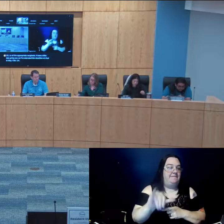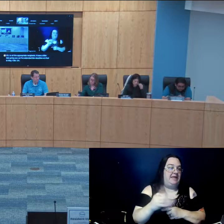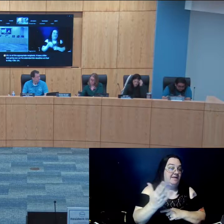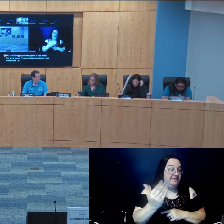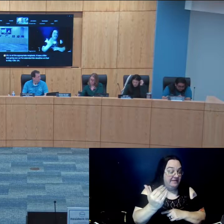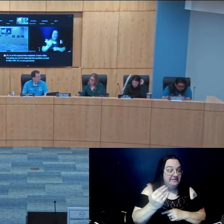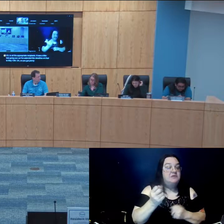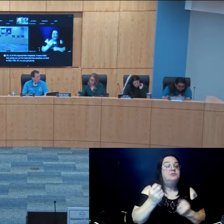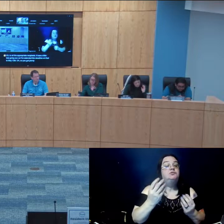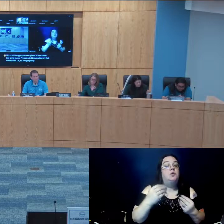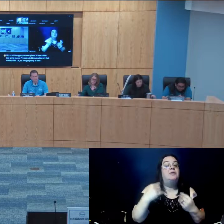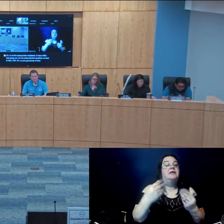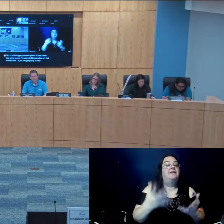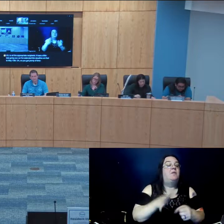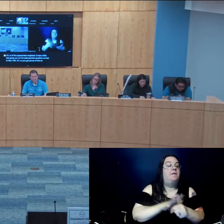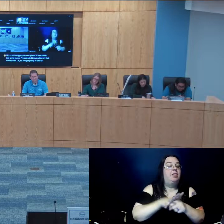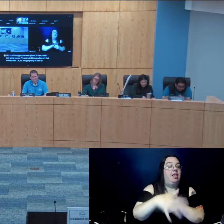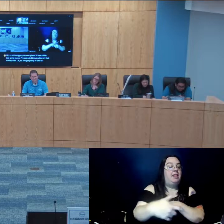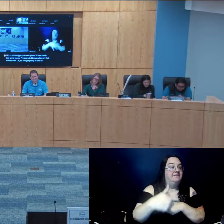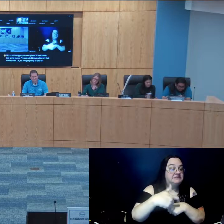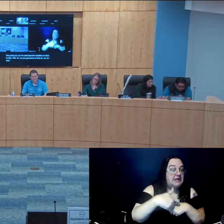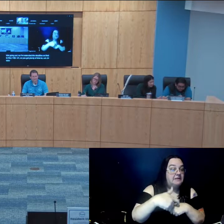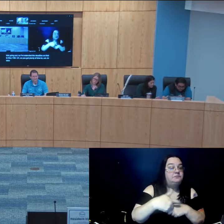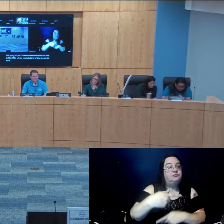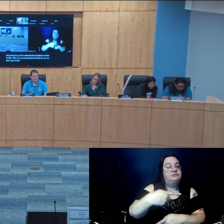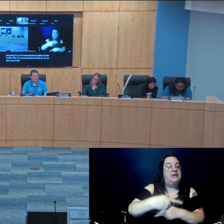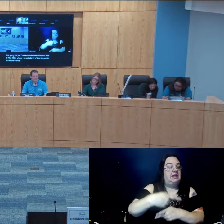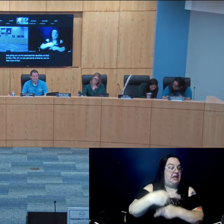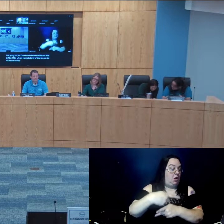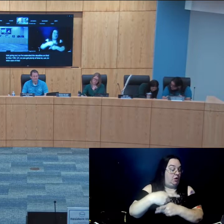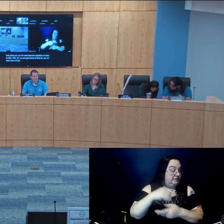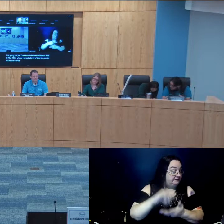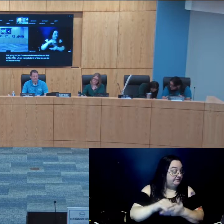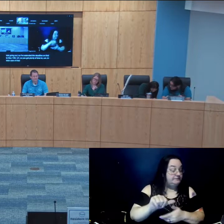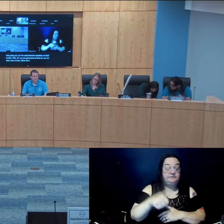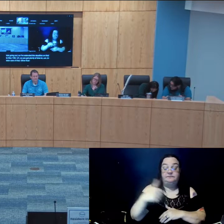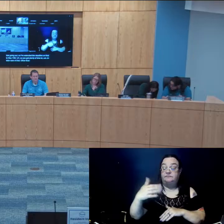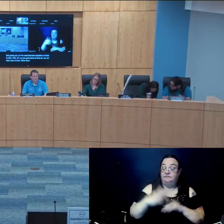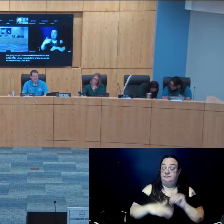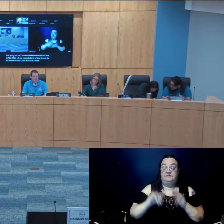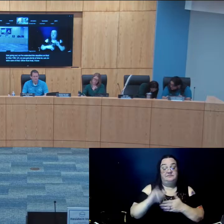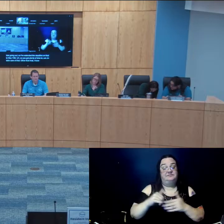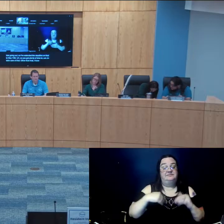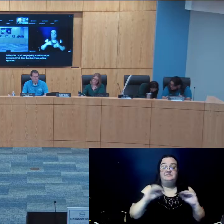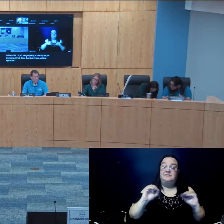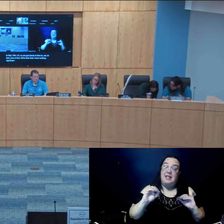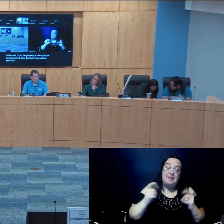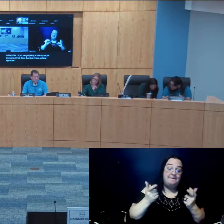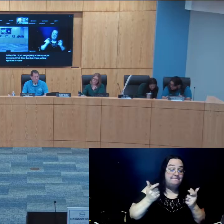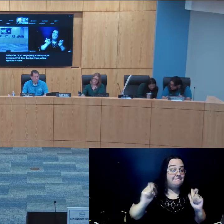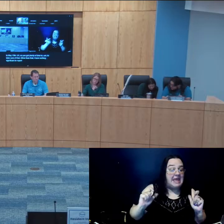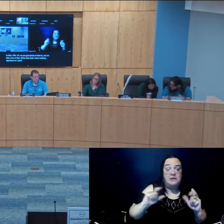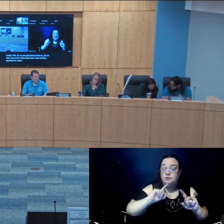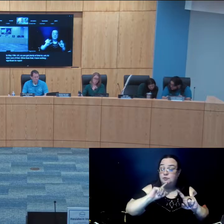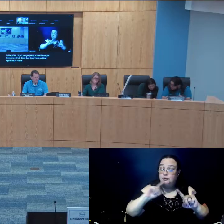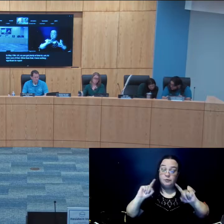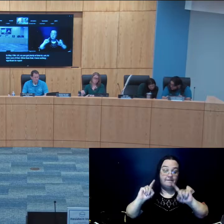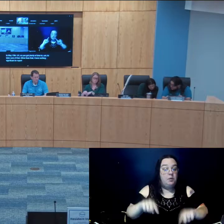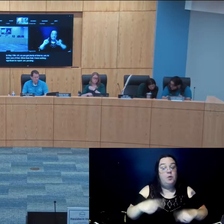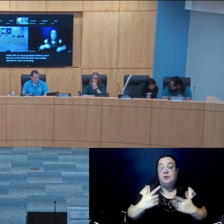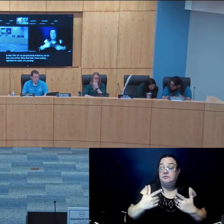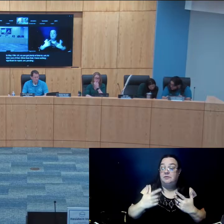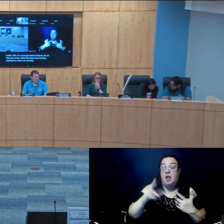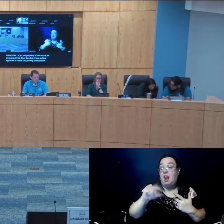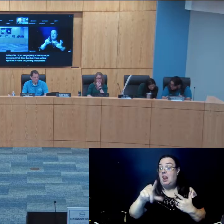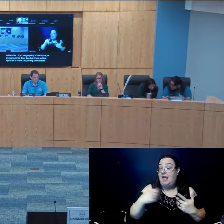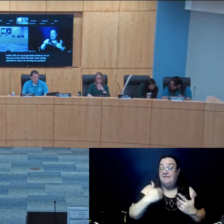plenty of time to take care of that. Other than that, I have nothing significant to report, pending any questions